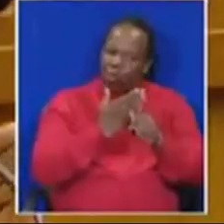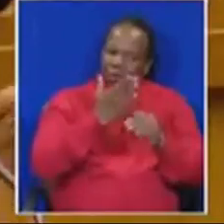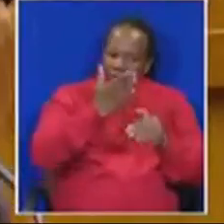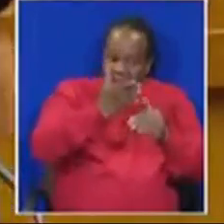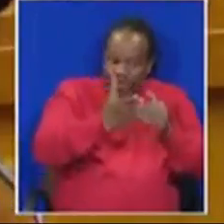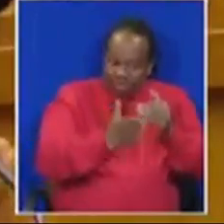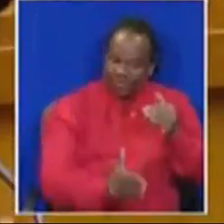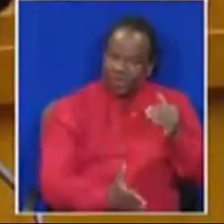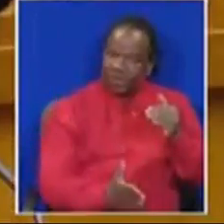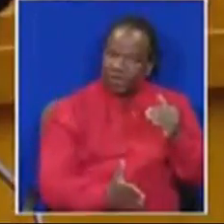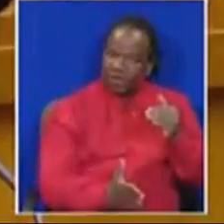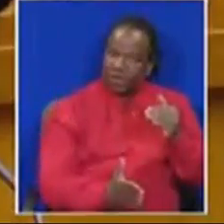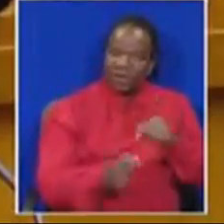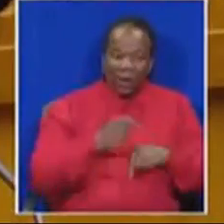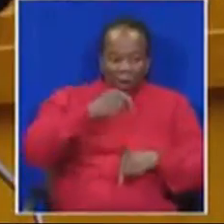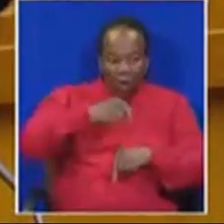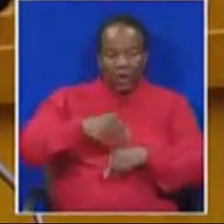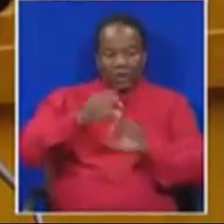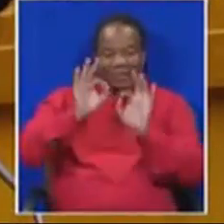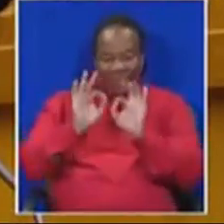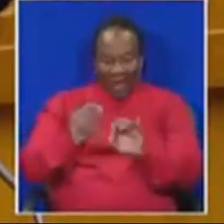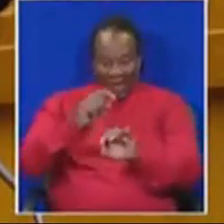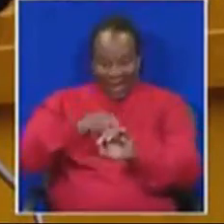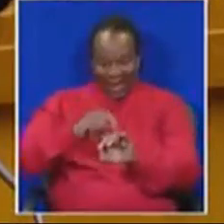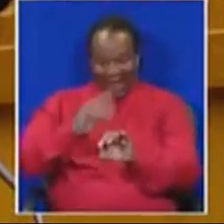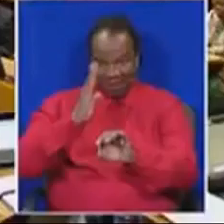them timelessly.